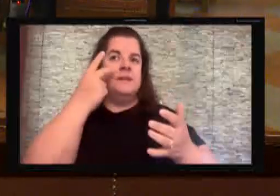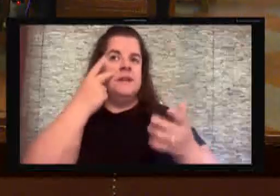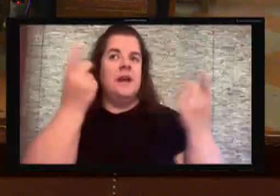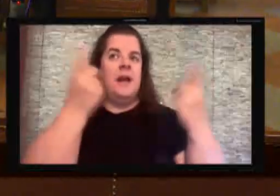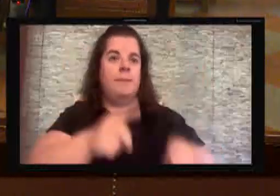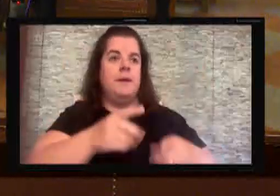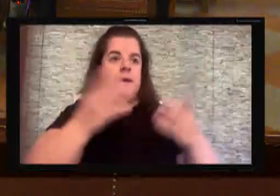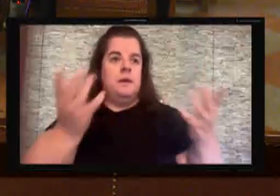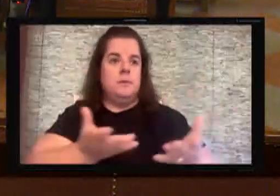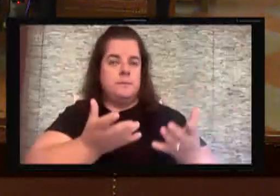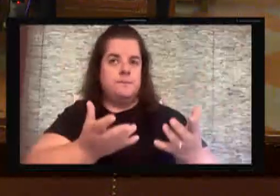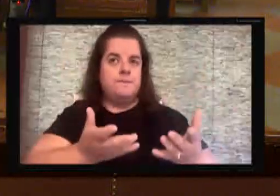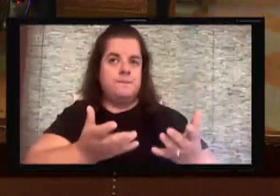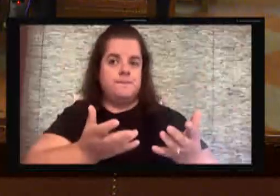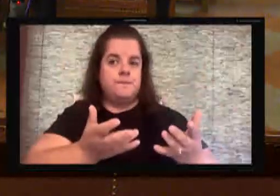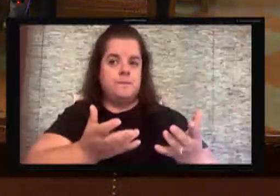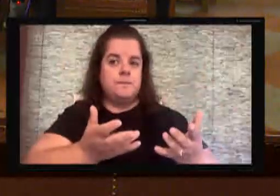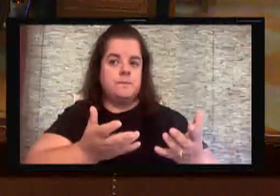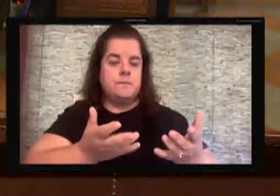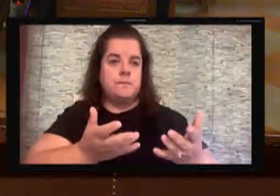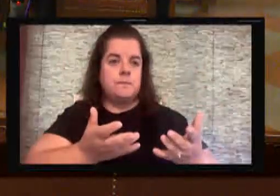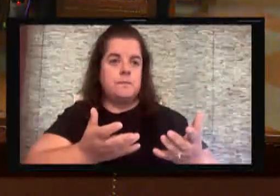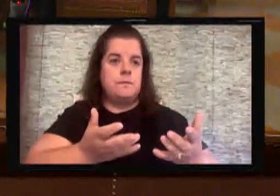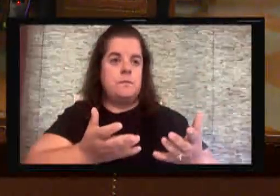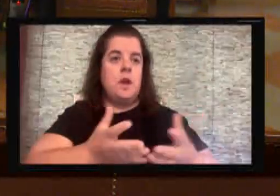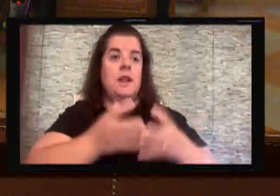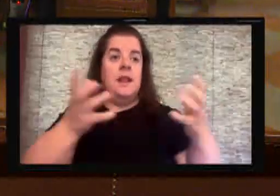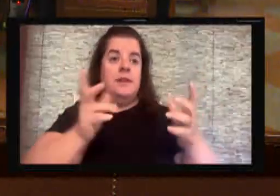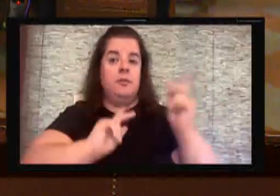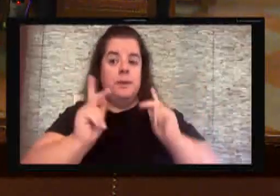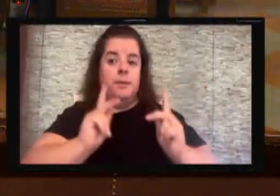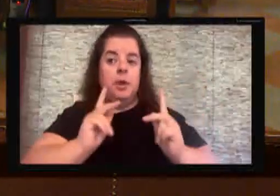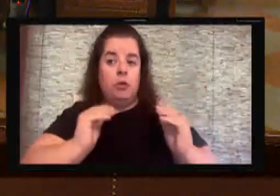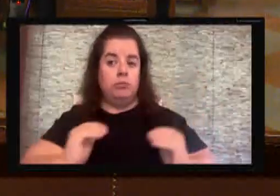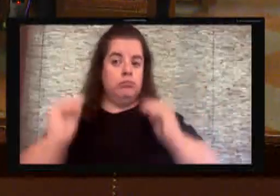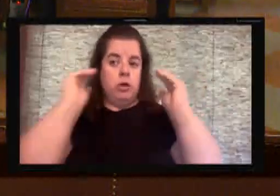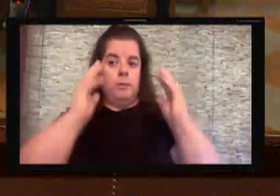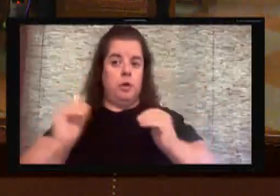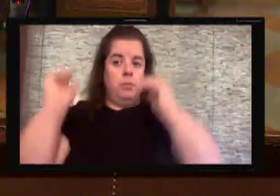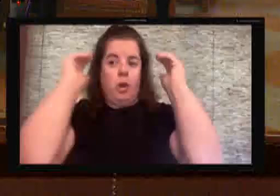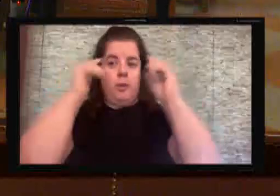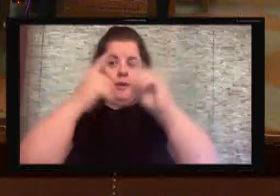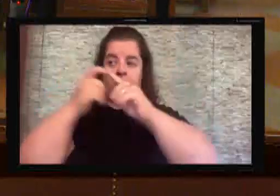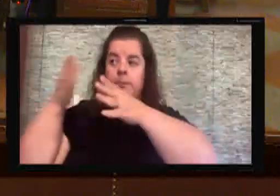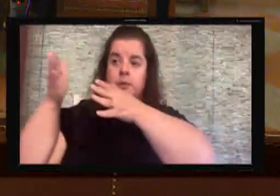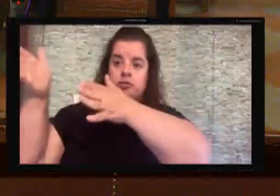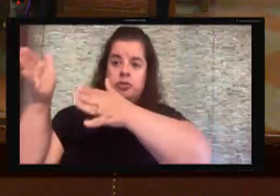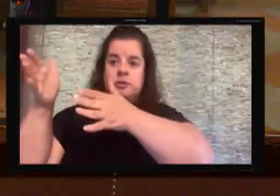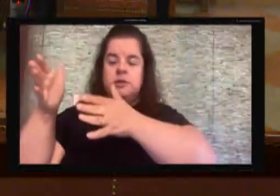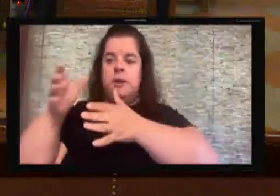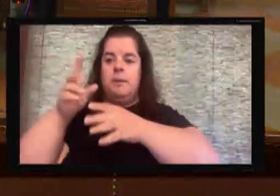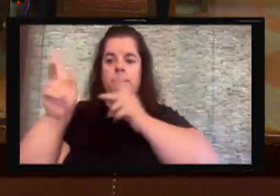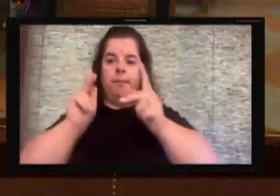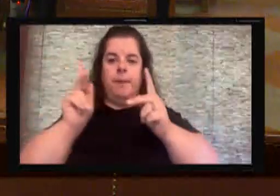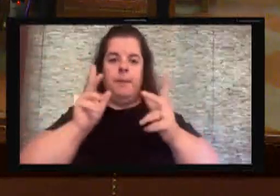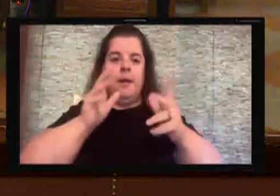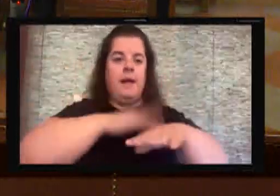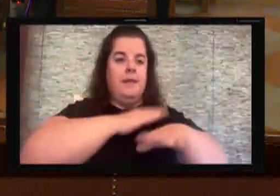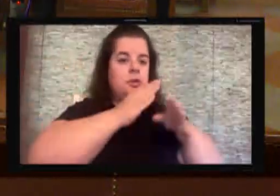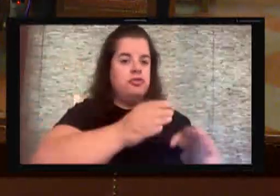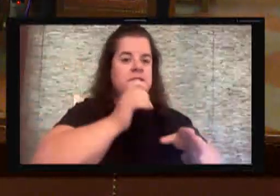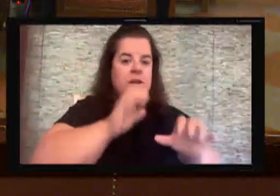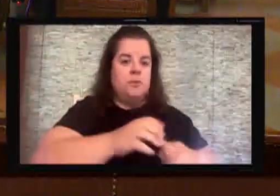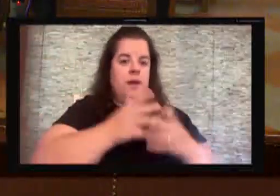here is a lot of people are getting promoted and off the streets. There's not a lot of people on the streets. We're not doing a lot to